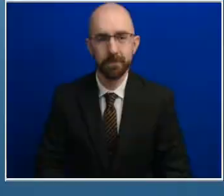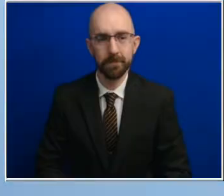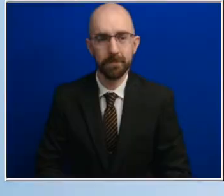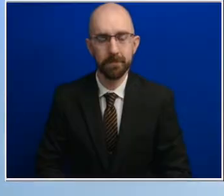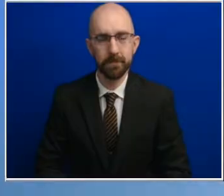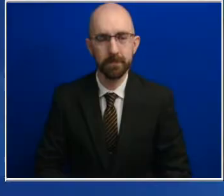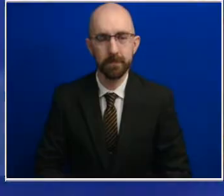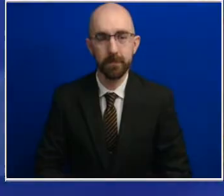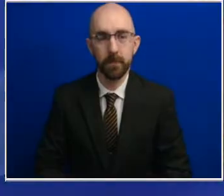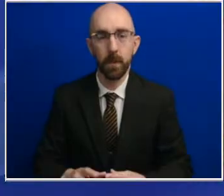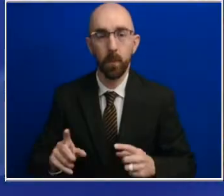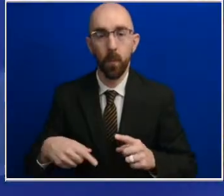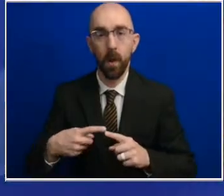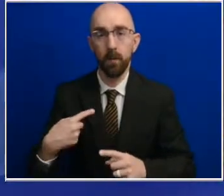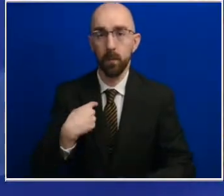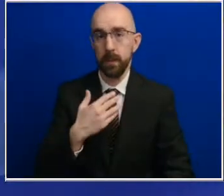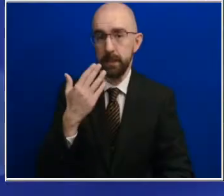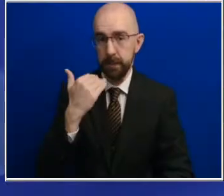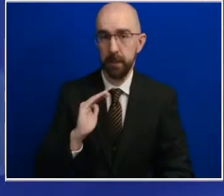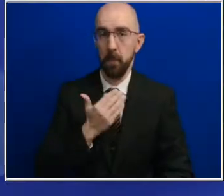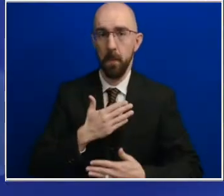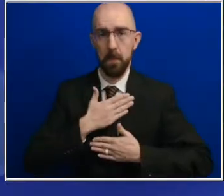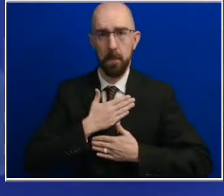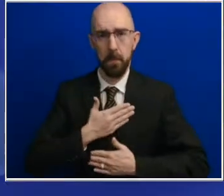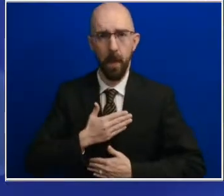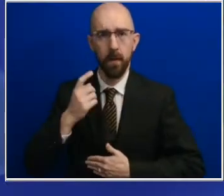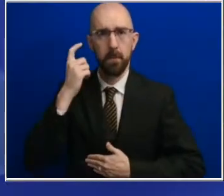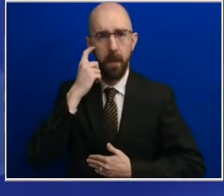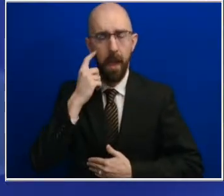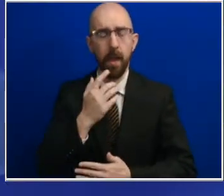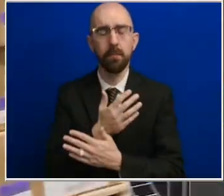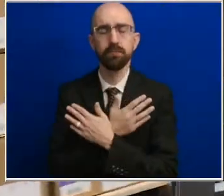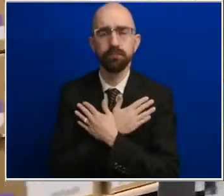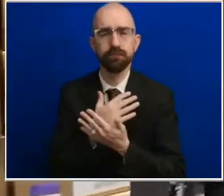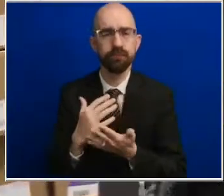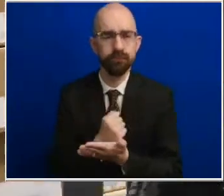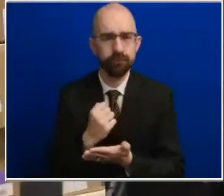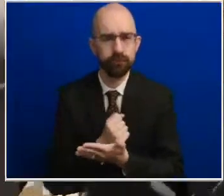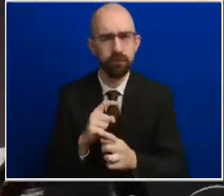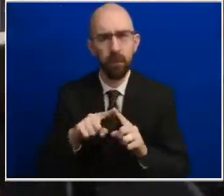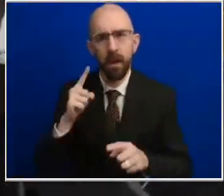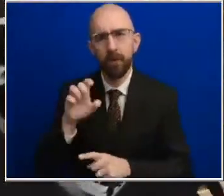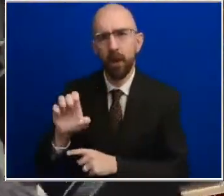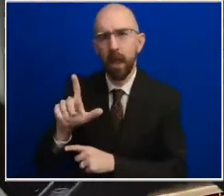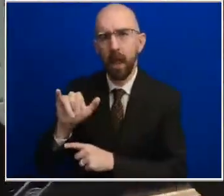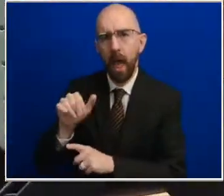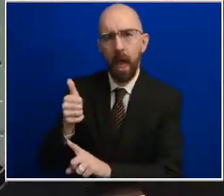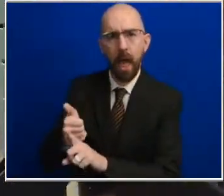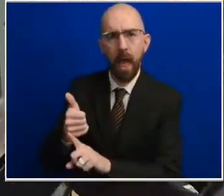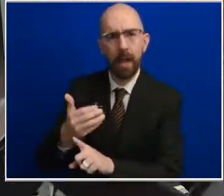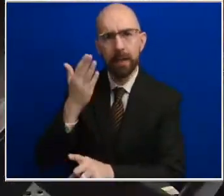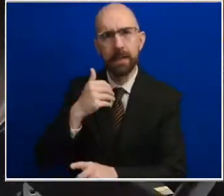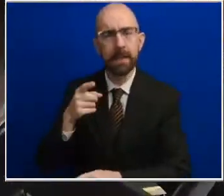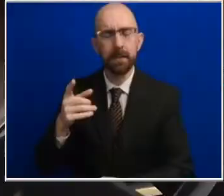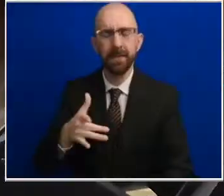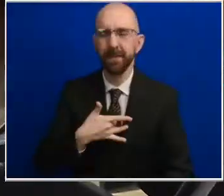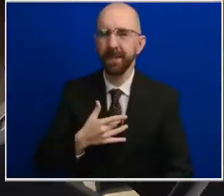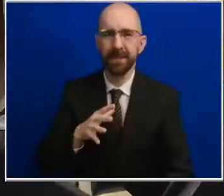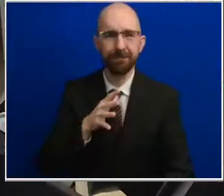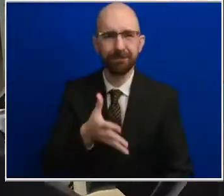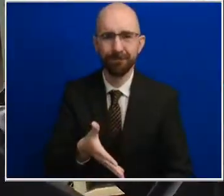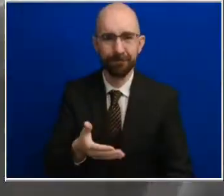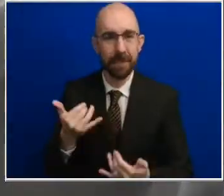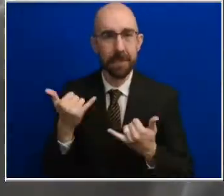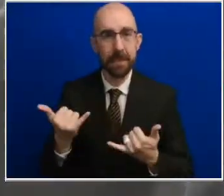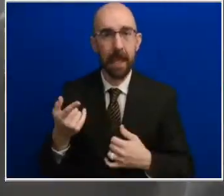When we sleep, our bodies and our minds rest and rejuvenate. But for Eli Meese, sleep was something he dreaded. On today's All Things